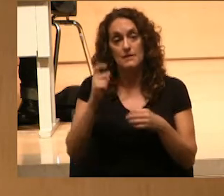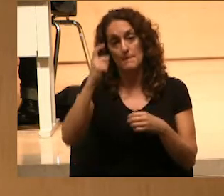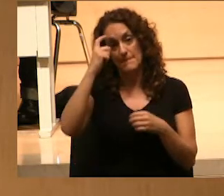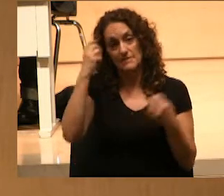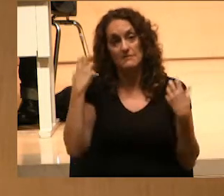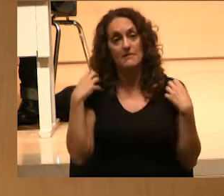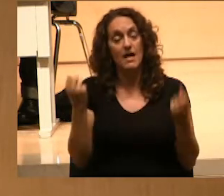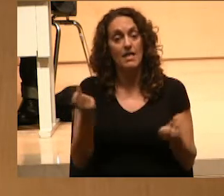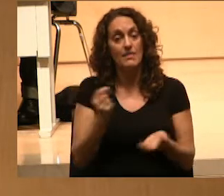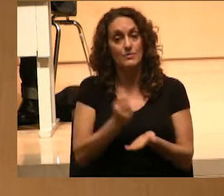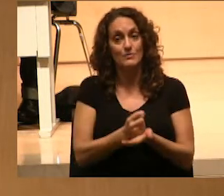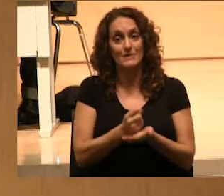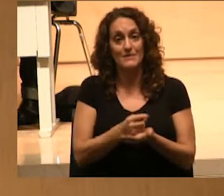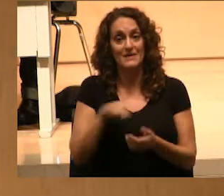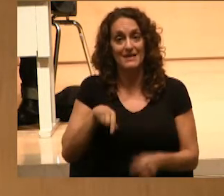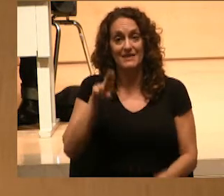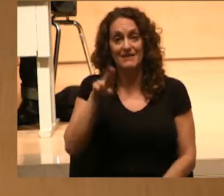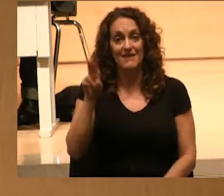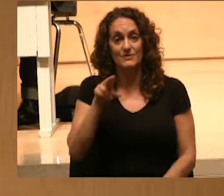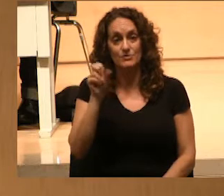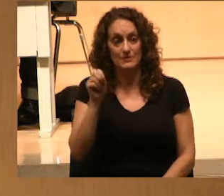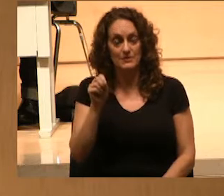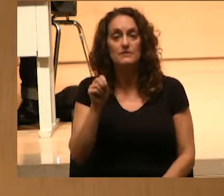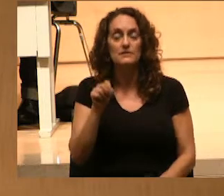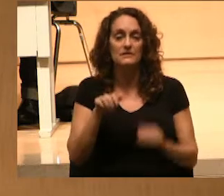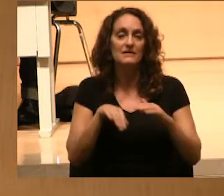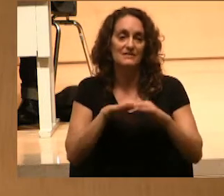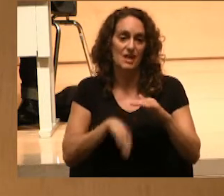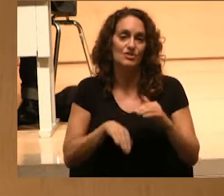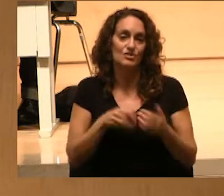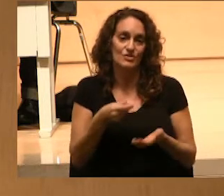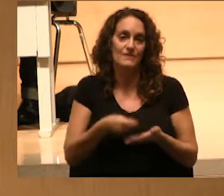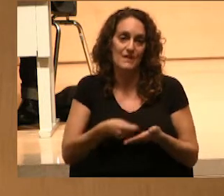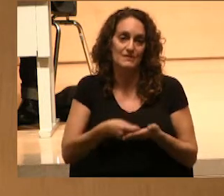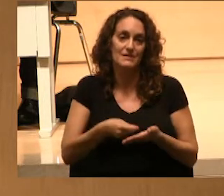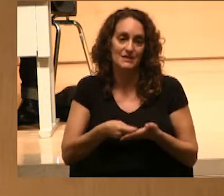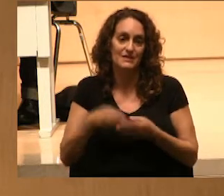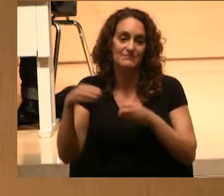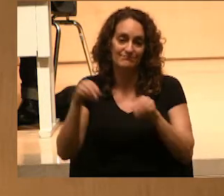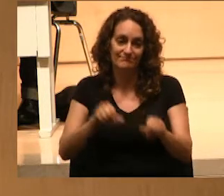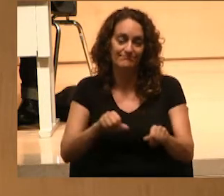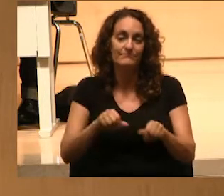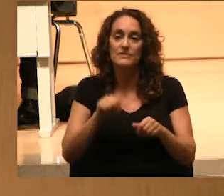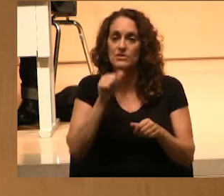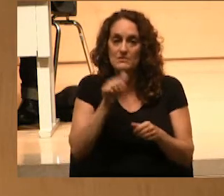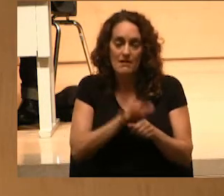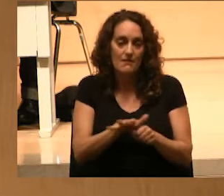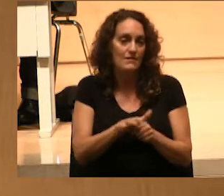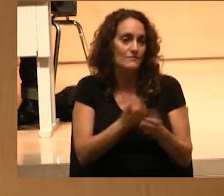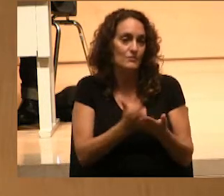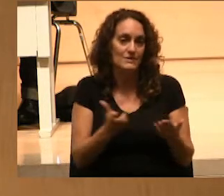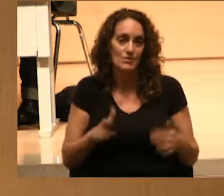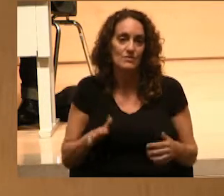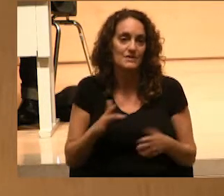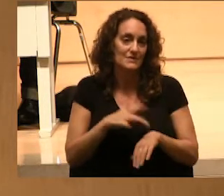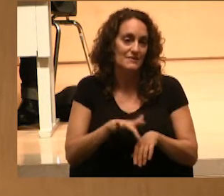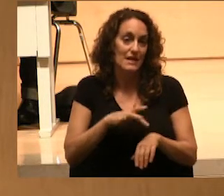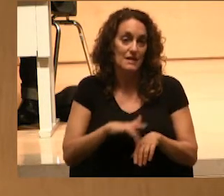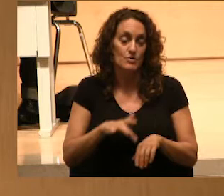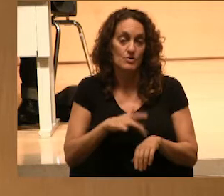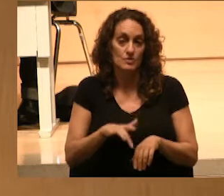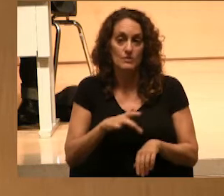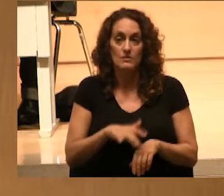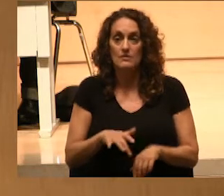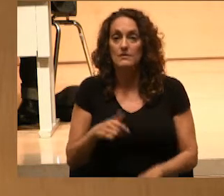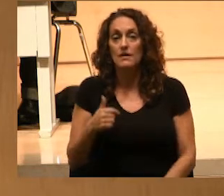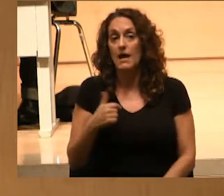mental health treatment in this country is so underfunded, and there are not a lot of resources available. I'm not a child and